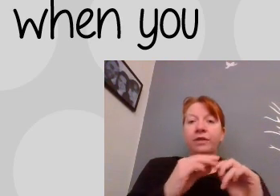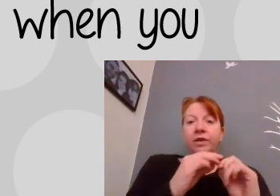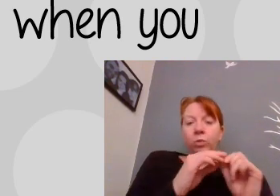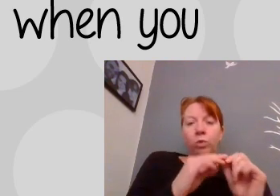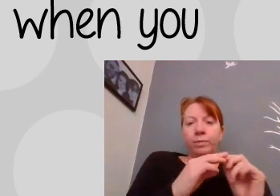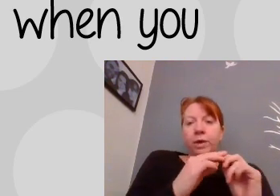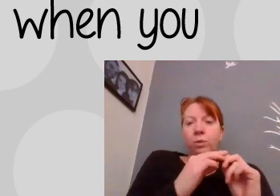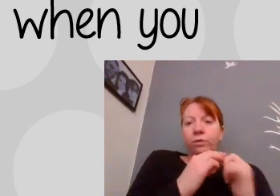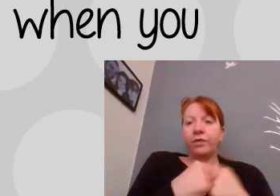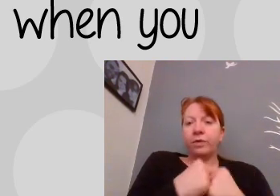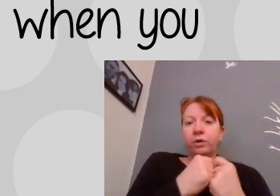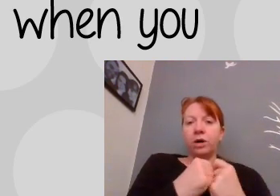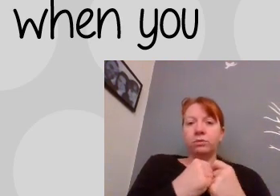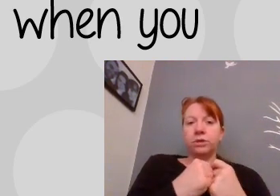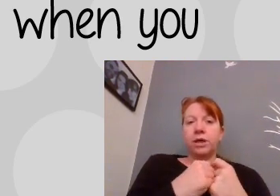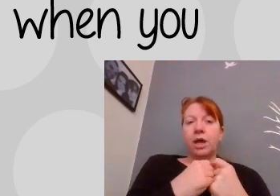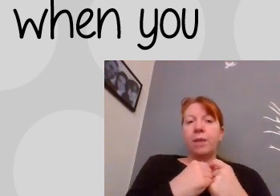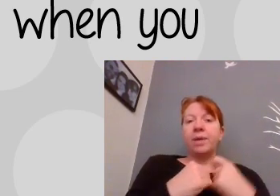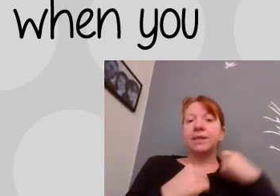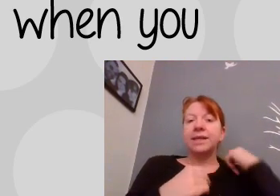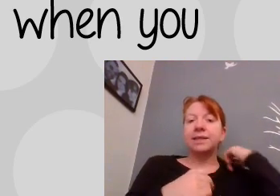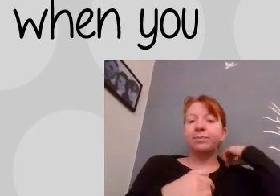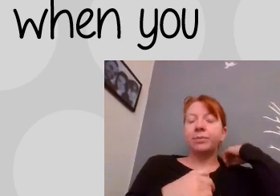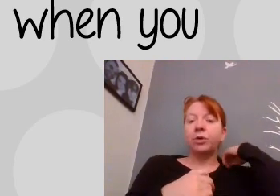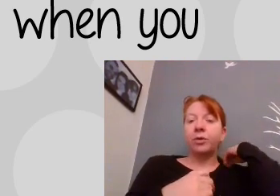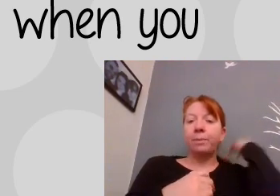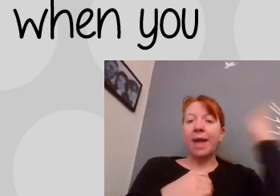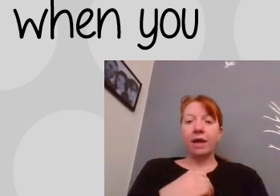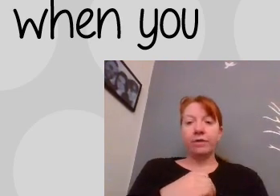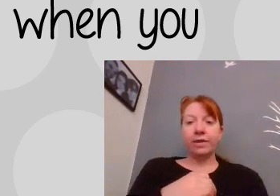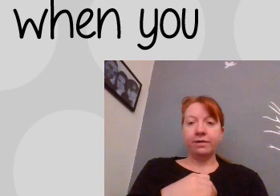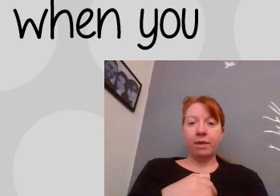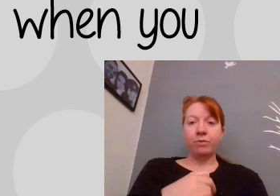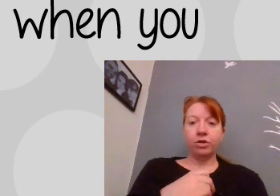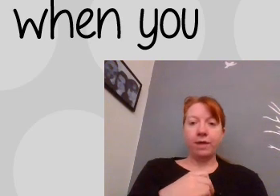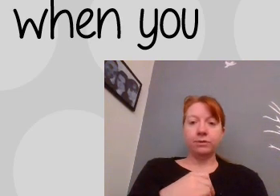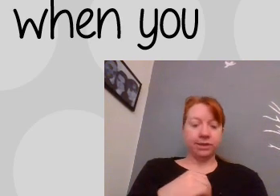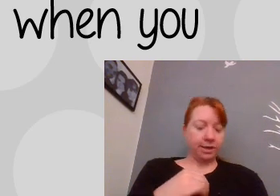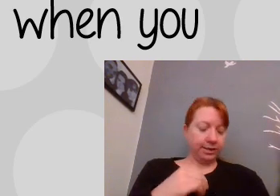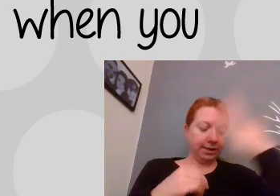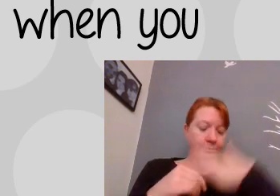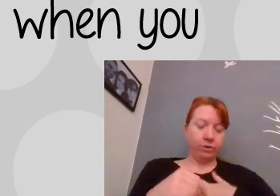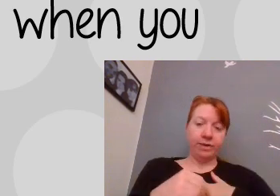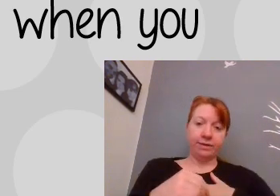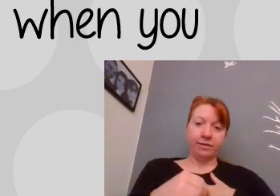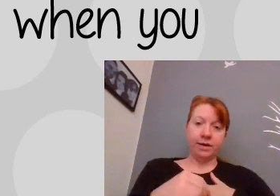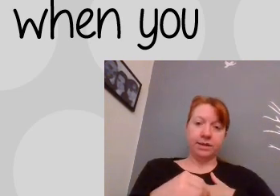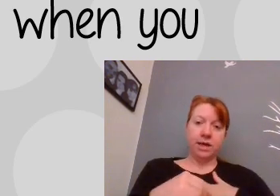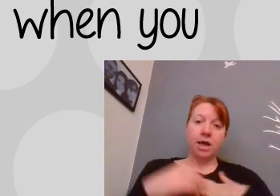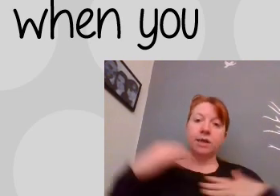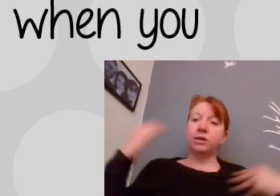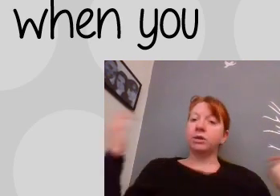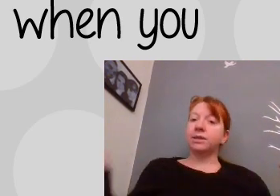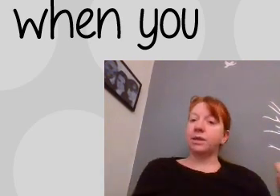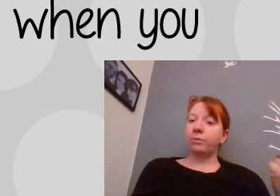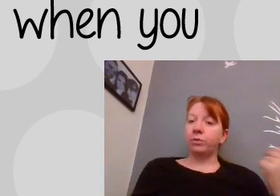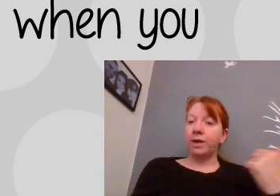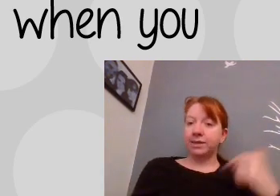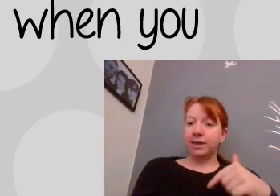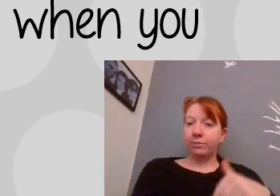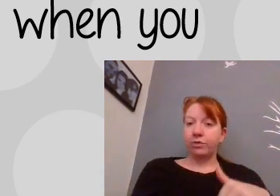feel lovely and warm. It wouldn't feel cold because you're comparing the temperature outside to the temperature inside, as well